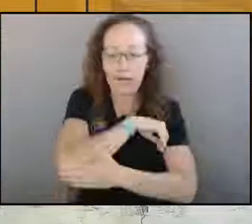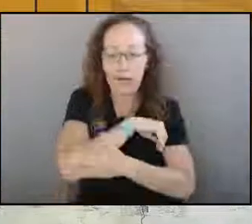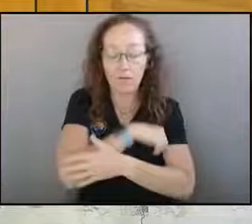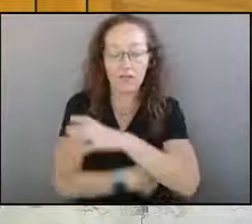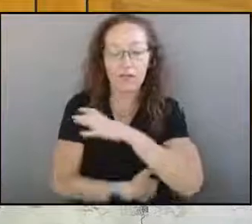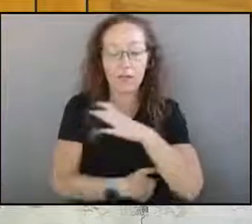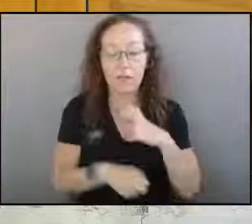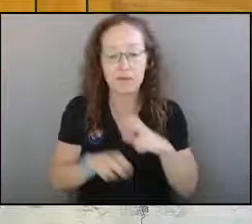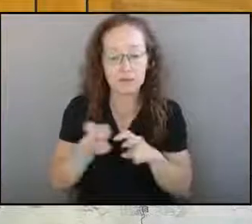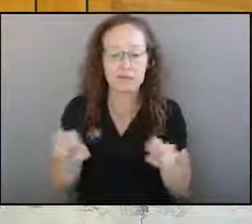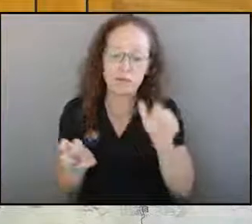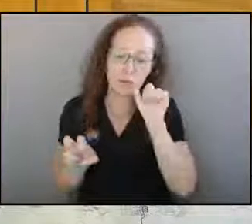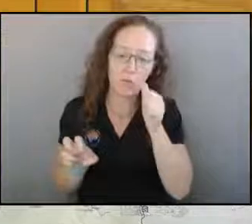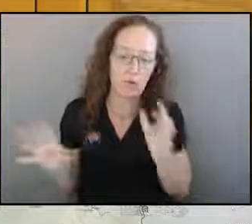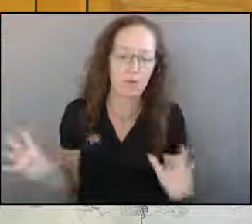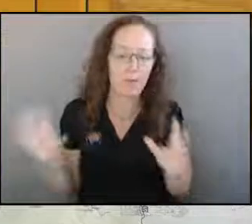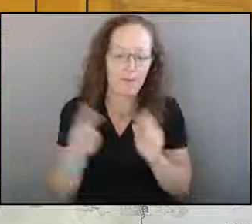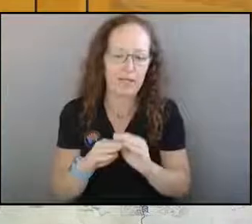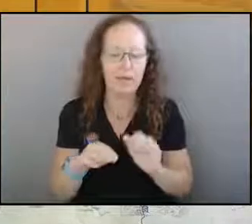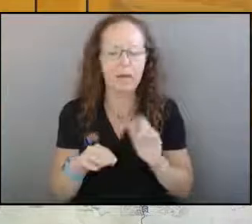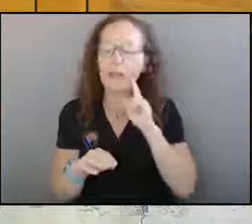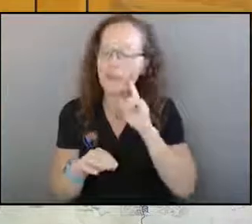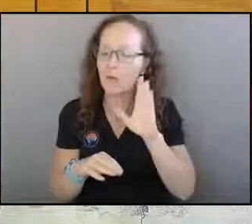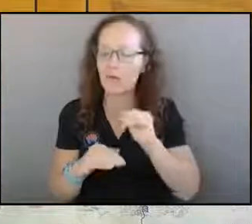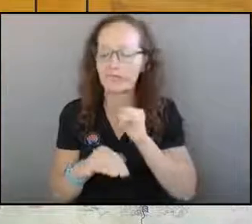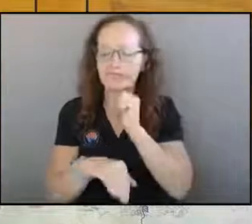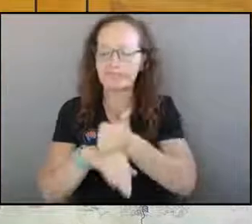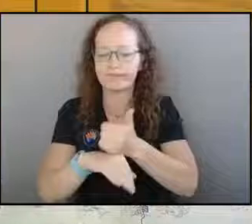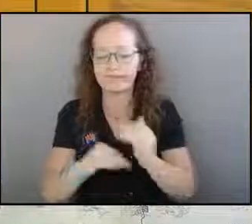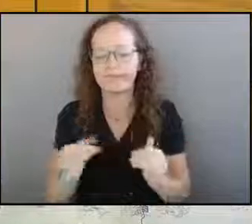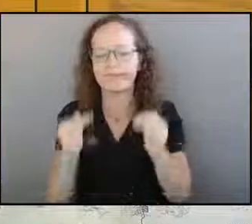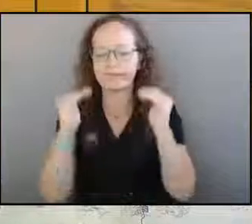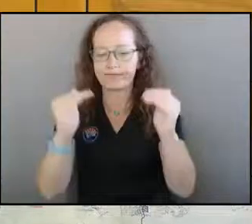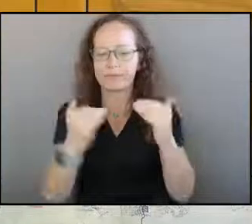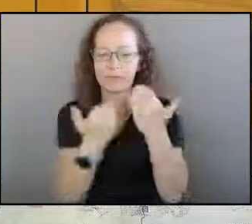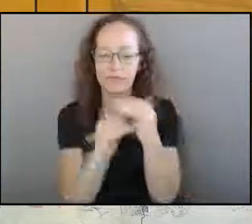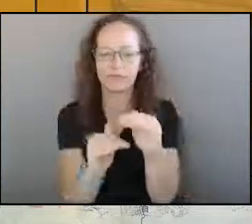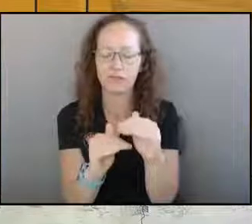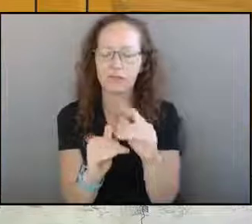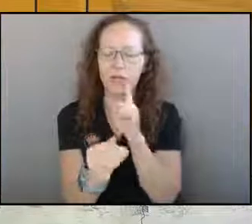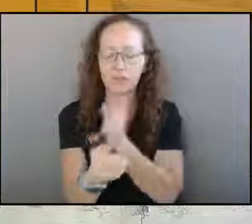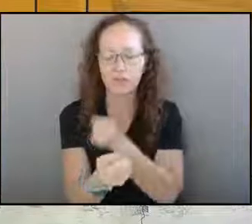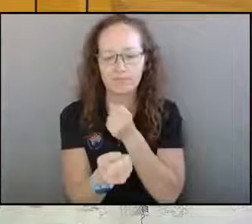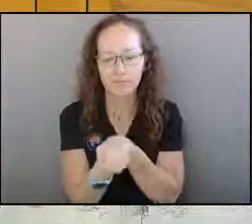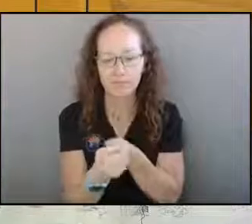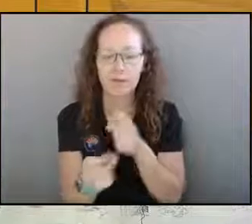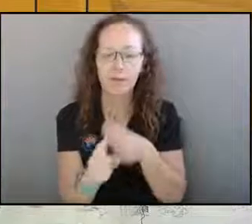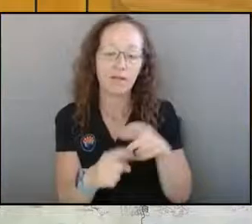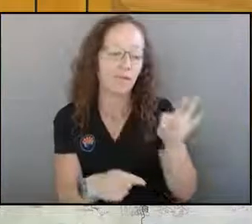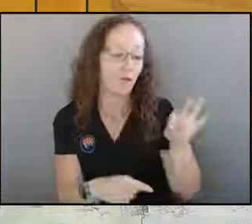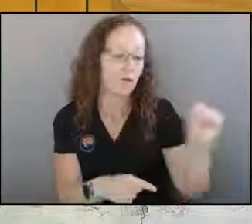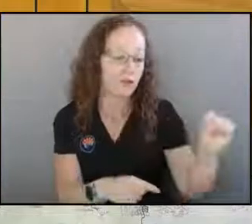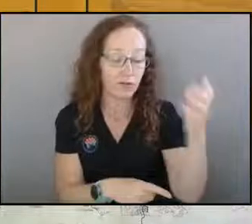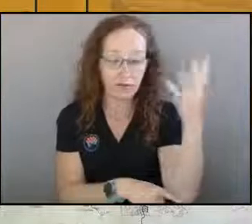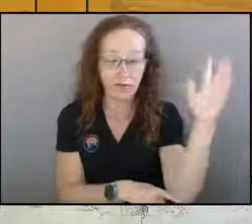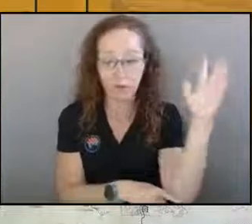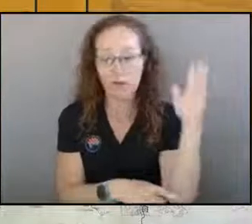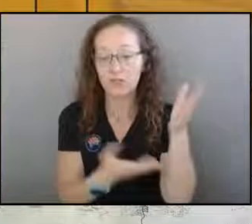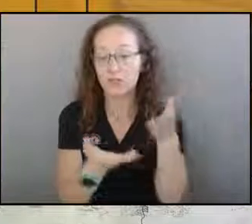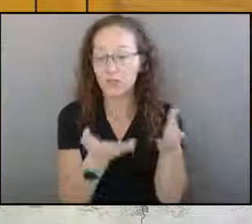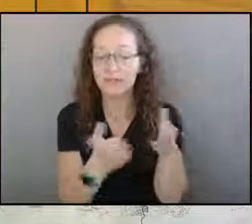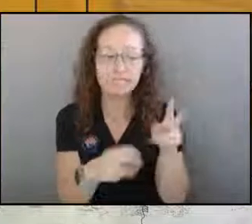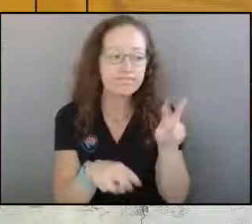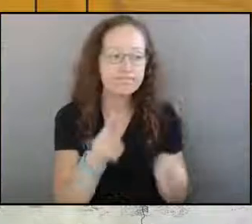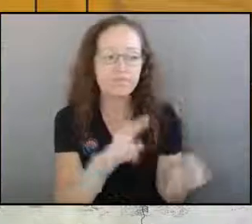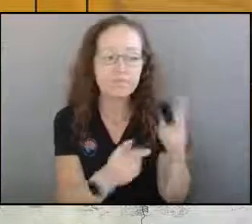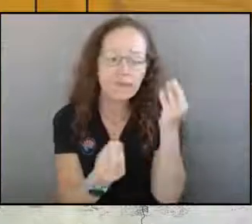restrictions. I've no doubt the commission will support that. The Forest Service is looking at additional restrictions as well in the coming days.